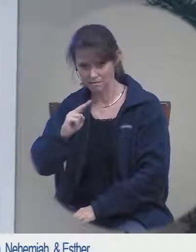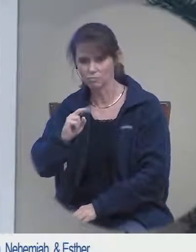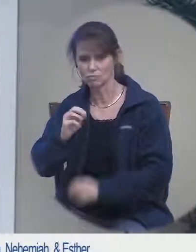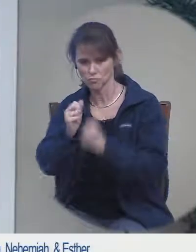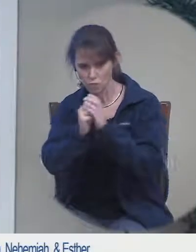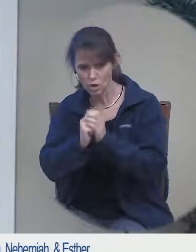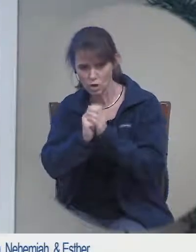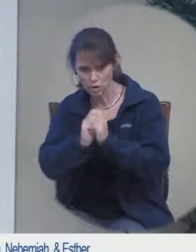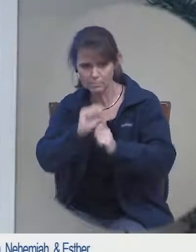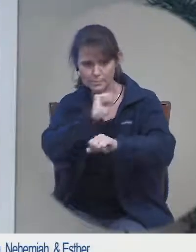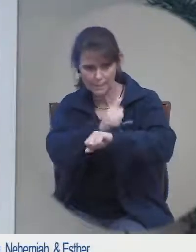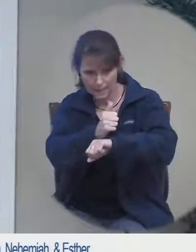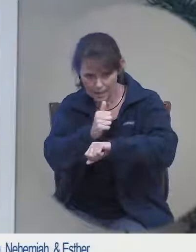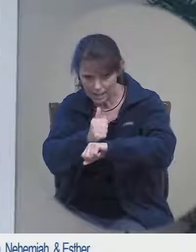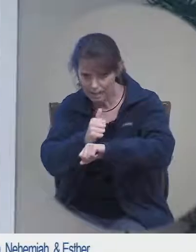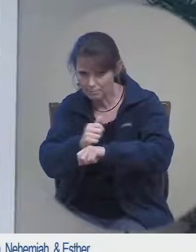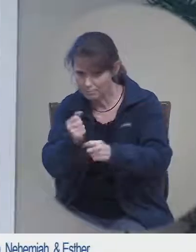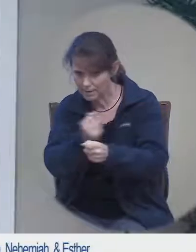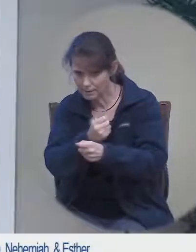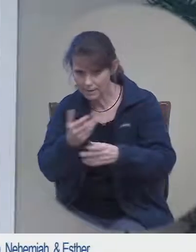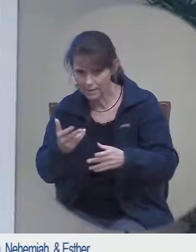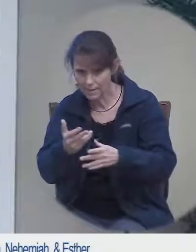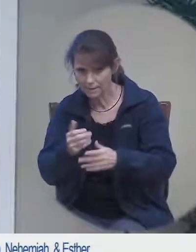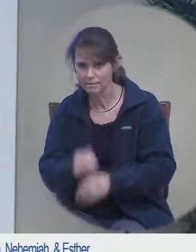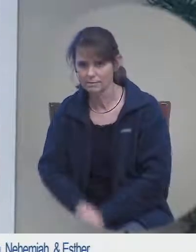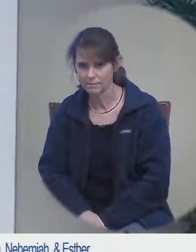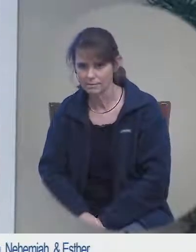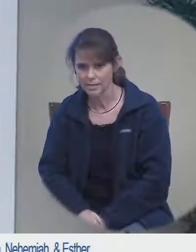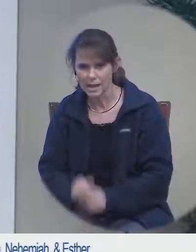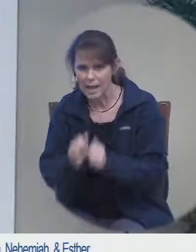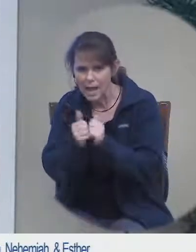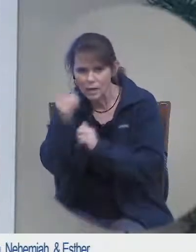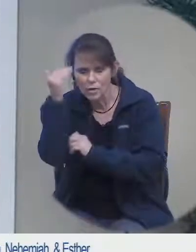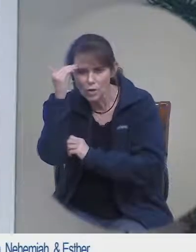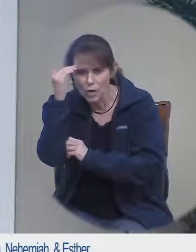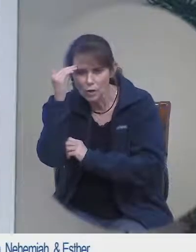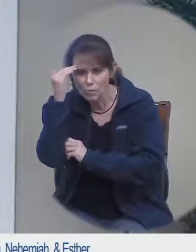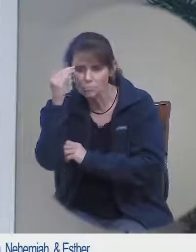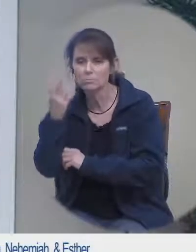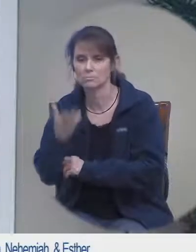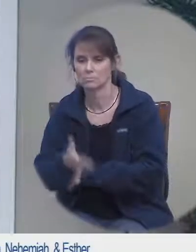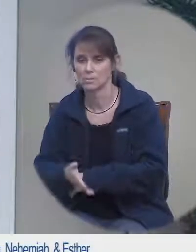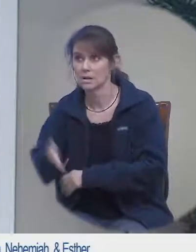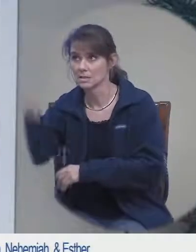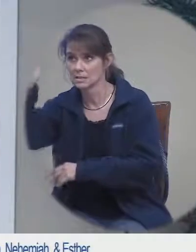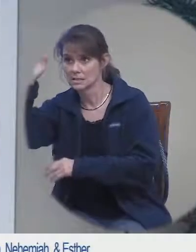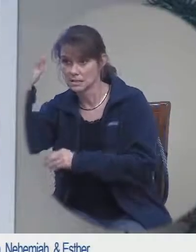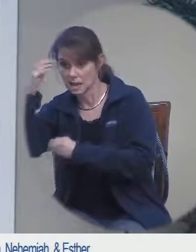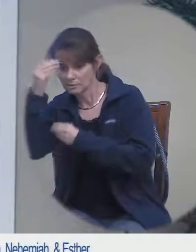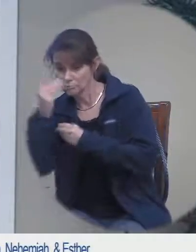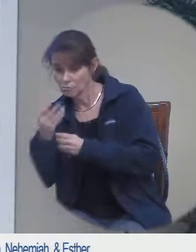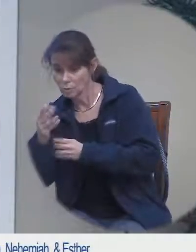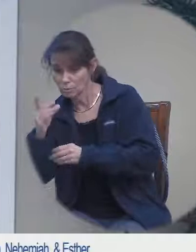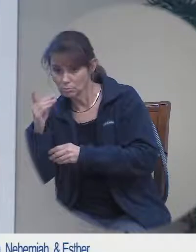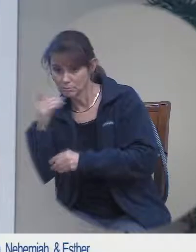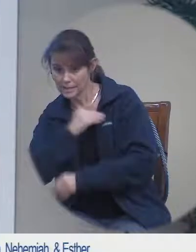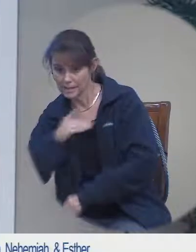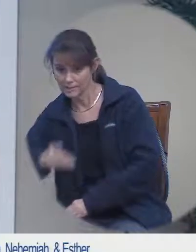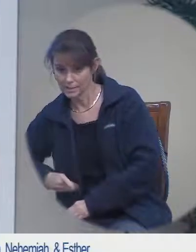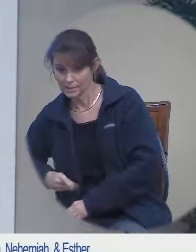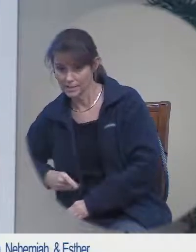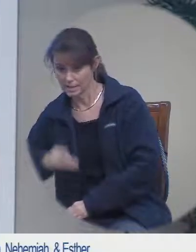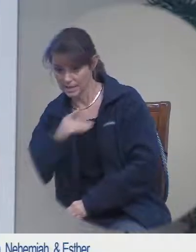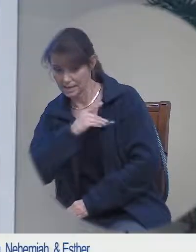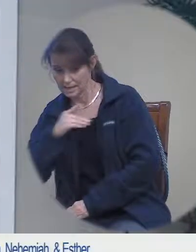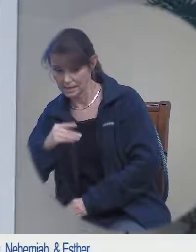restoring things is based upon the authority given to David or given through David. Look, if you will, back in verse 24 of chapter